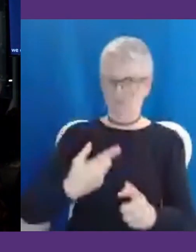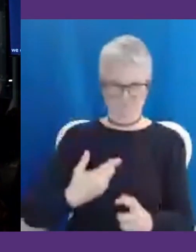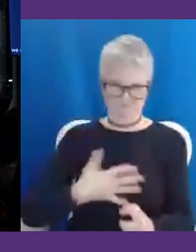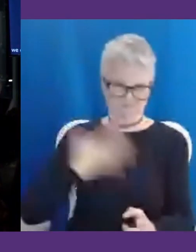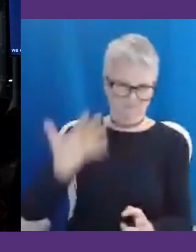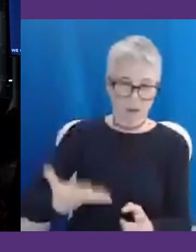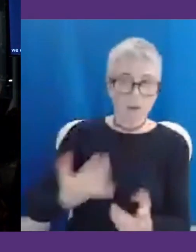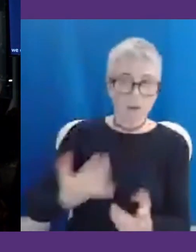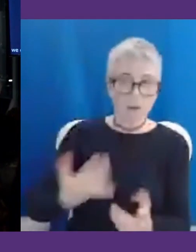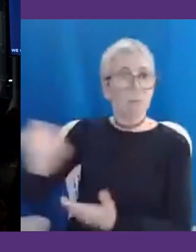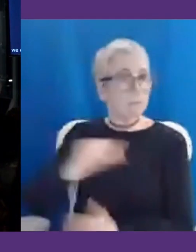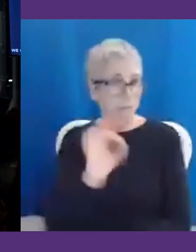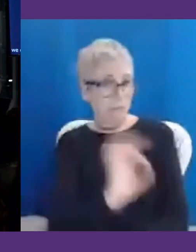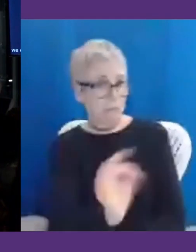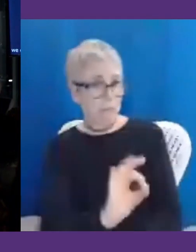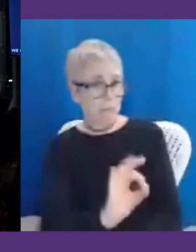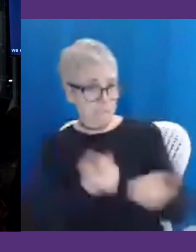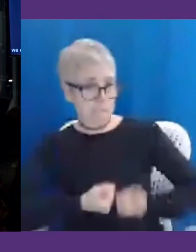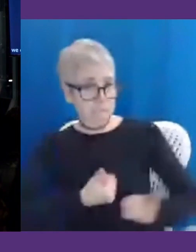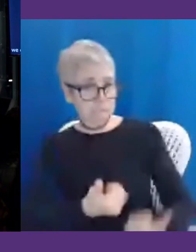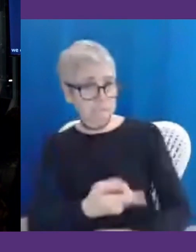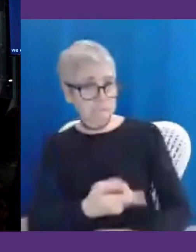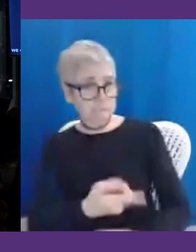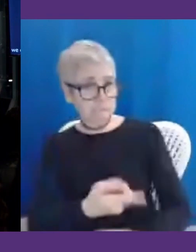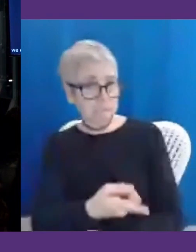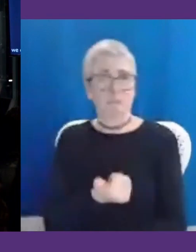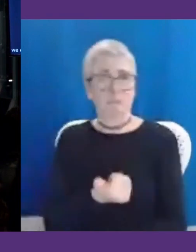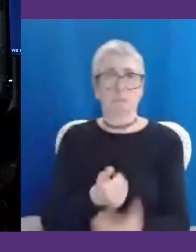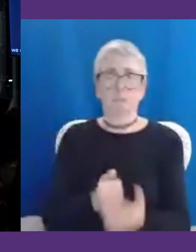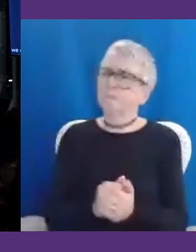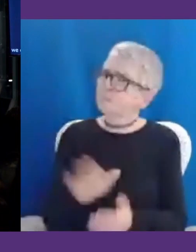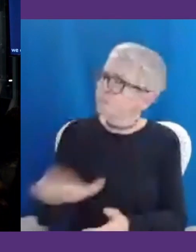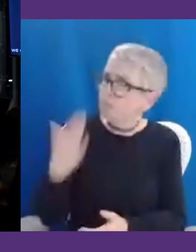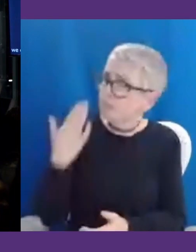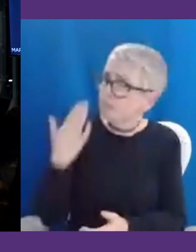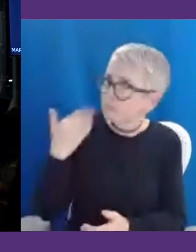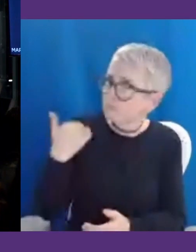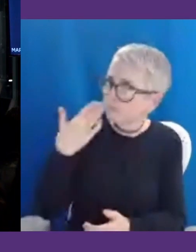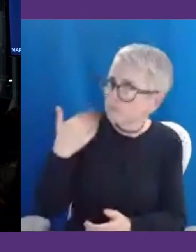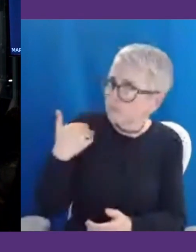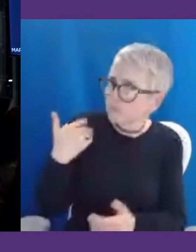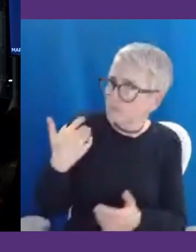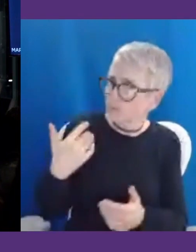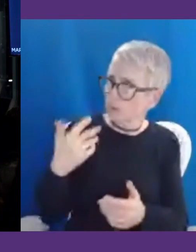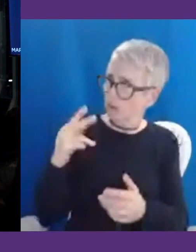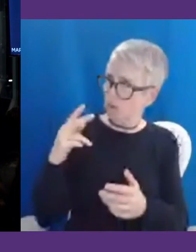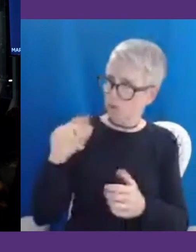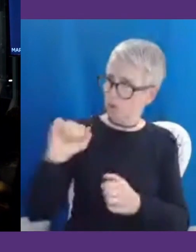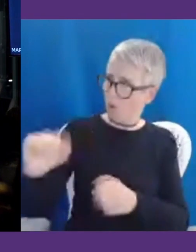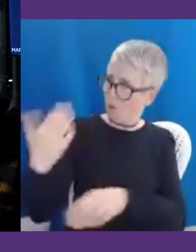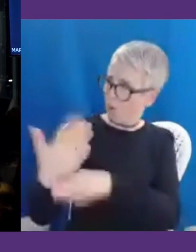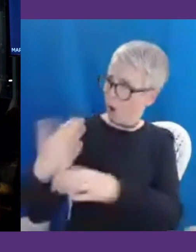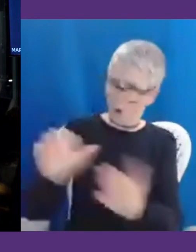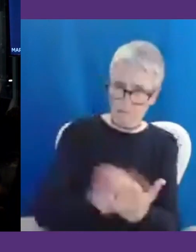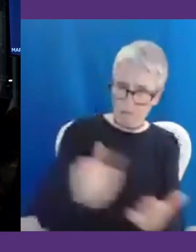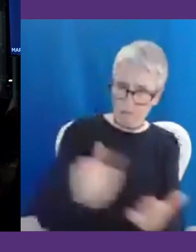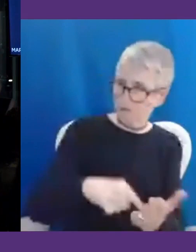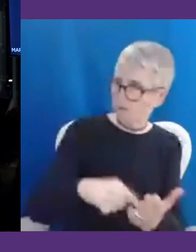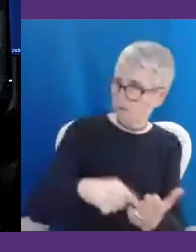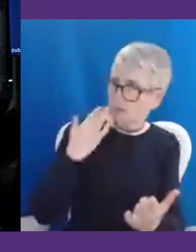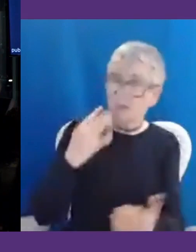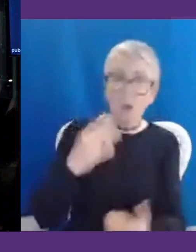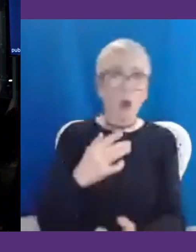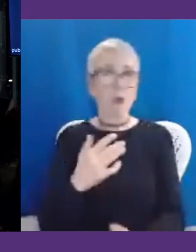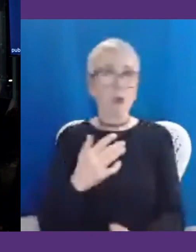on published versions? I mean, how recently would people have seen the work? It was published earlier this year. So you're beginning to see a ripple through